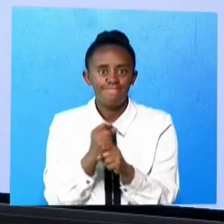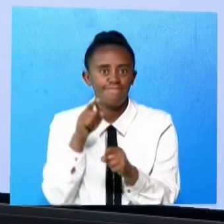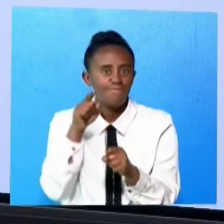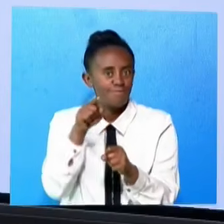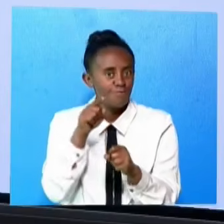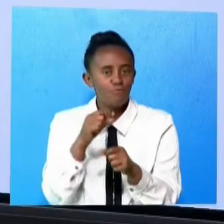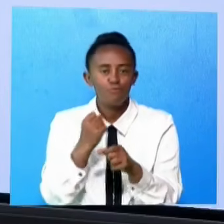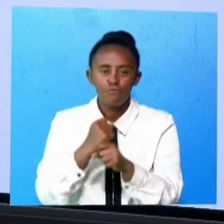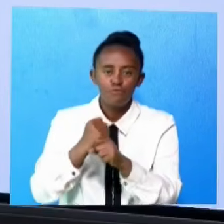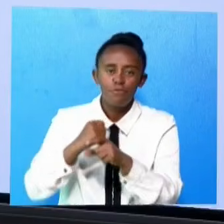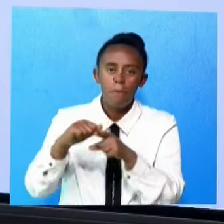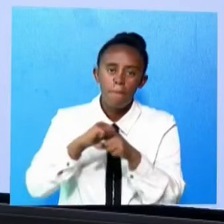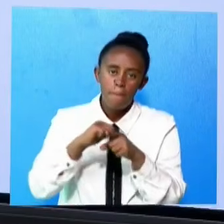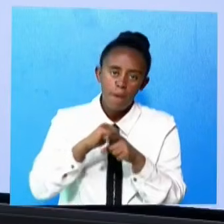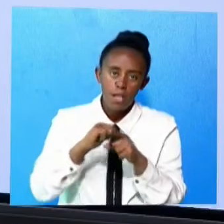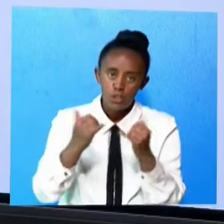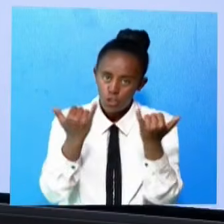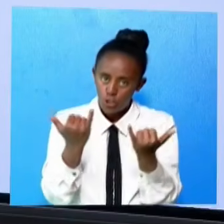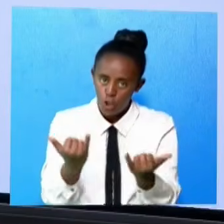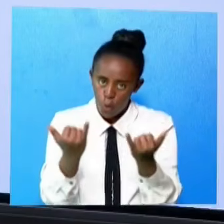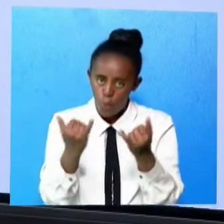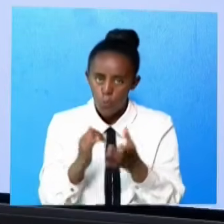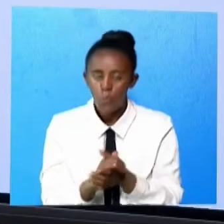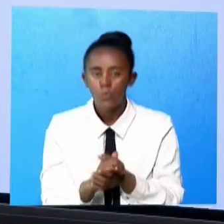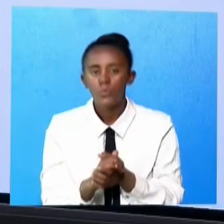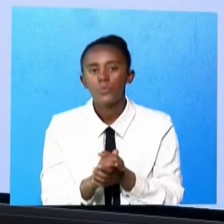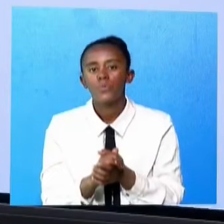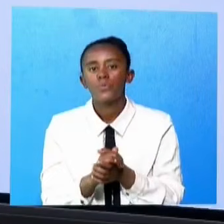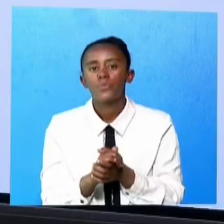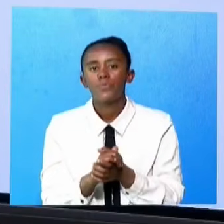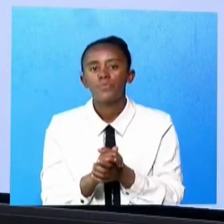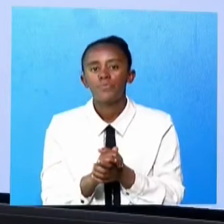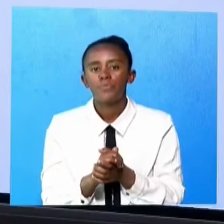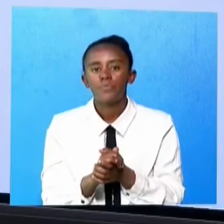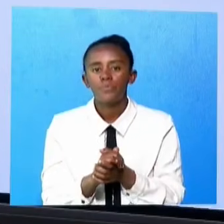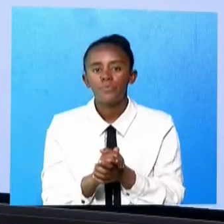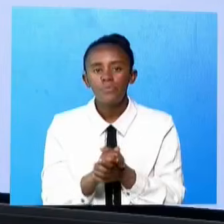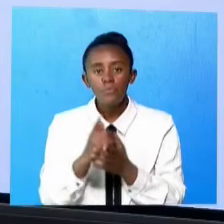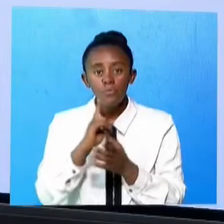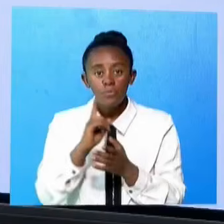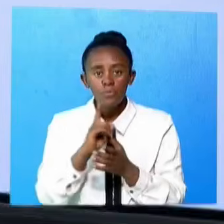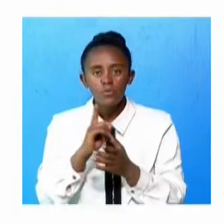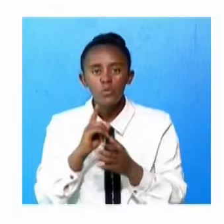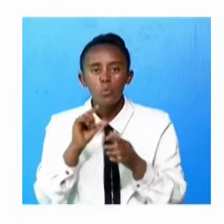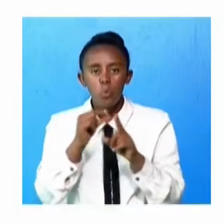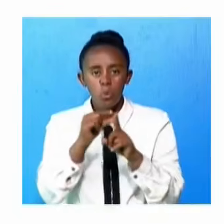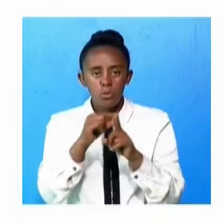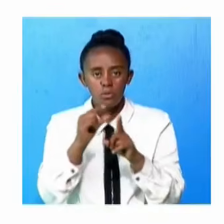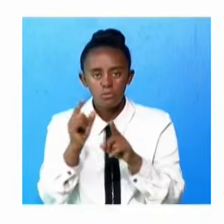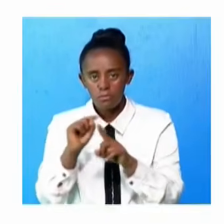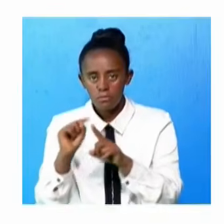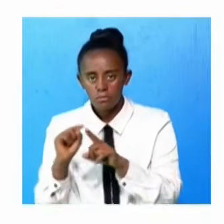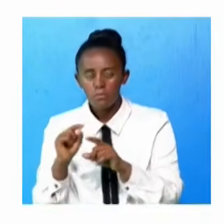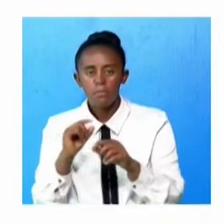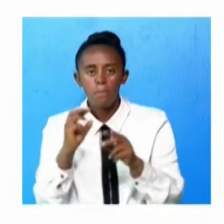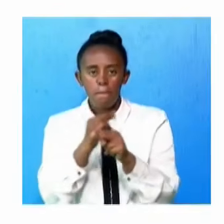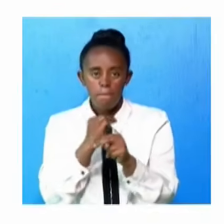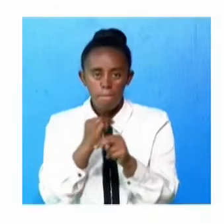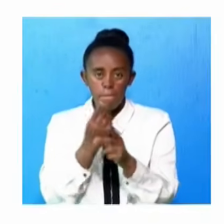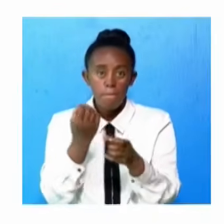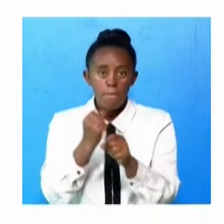to practice now. These are the comparison words. Make